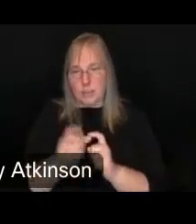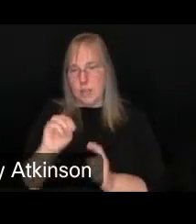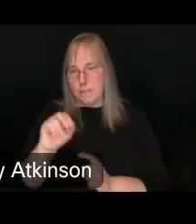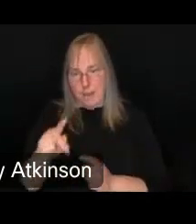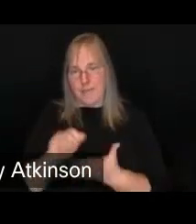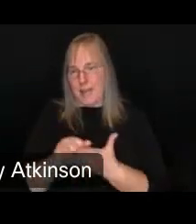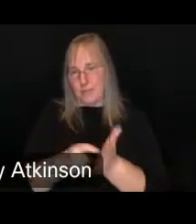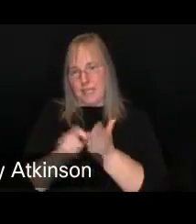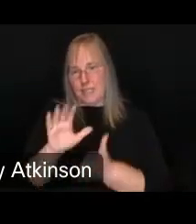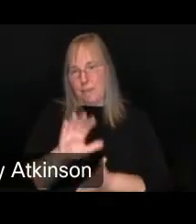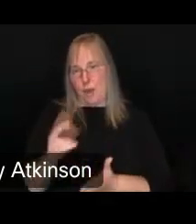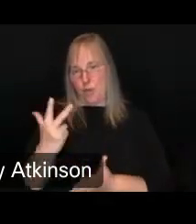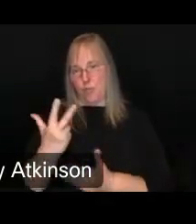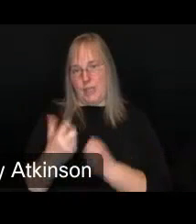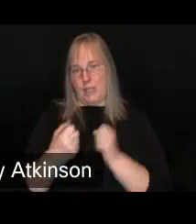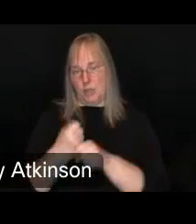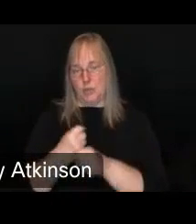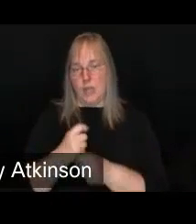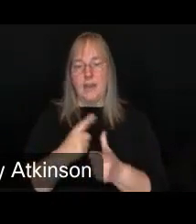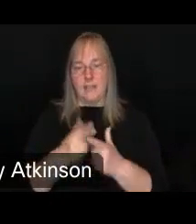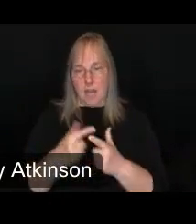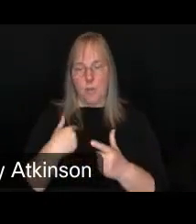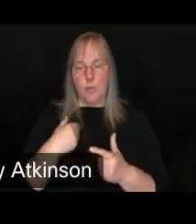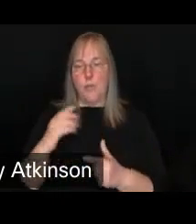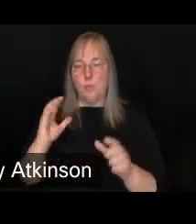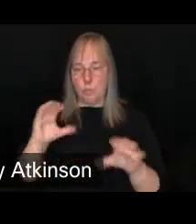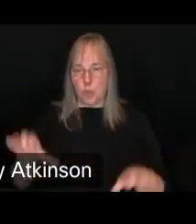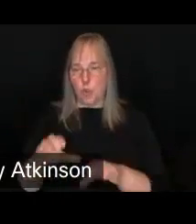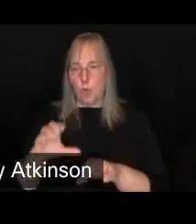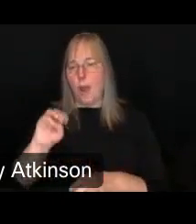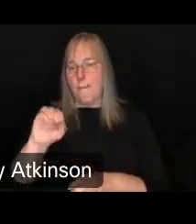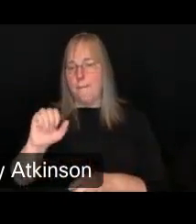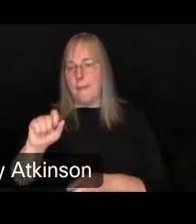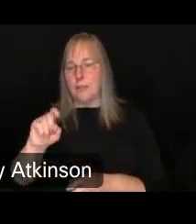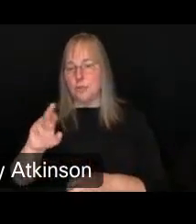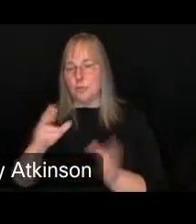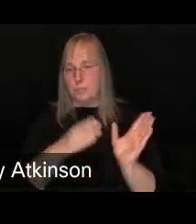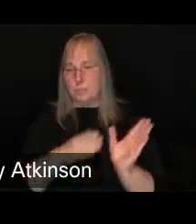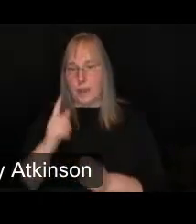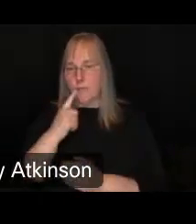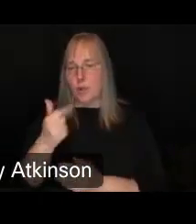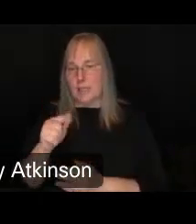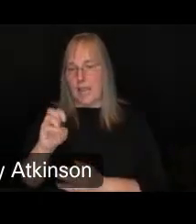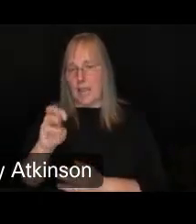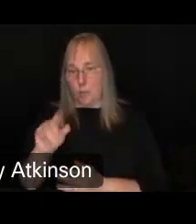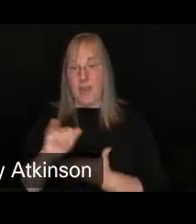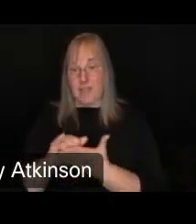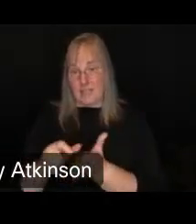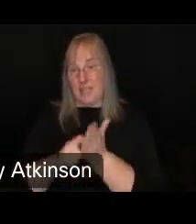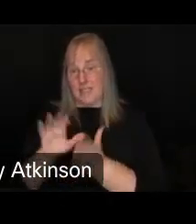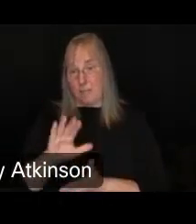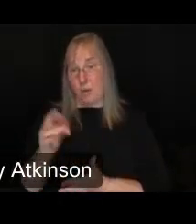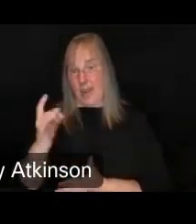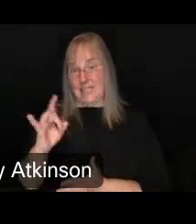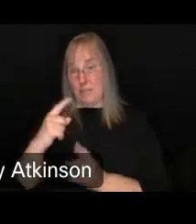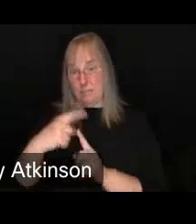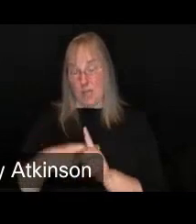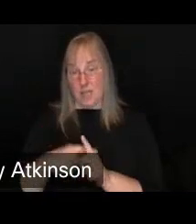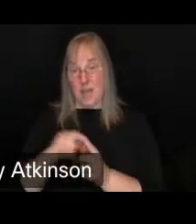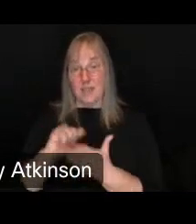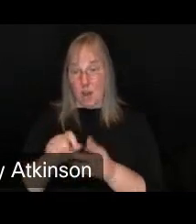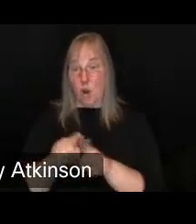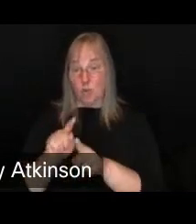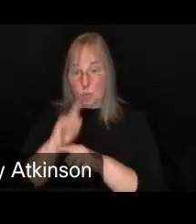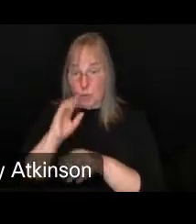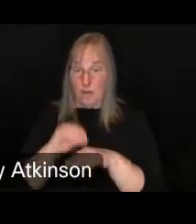then we're undertaking a master plan for Gateway. And that's going to be about an 18-month process. And that will also help inform specific zoning